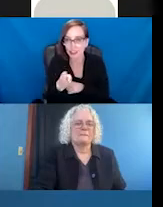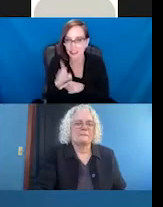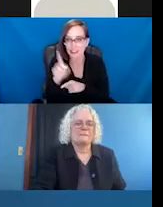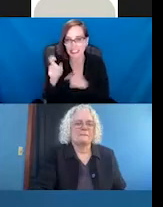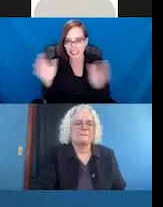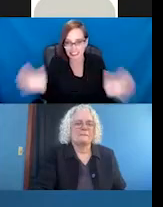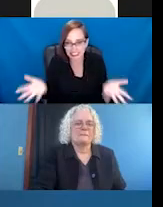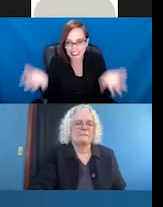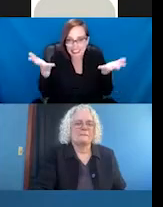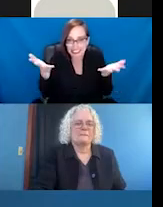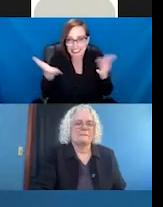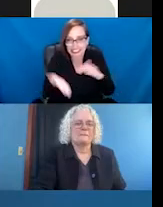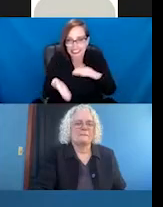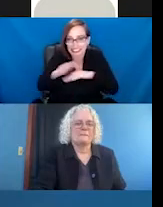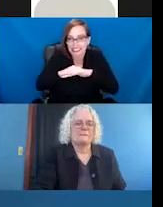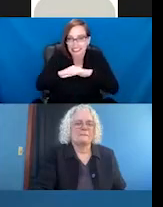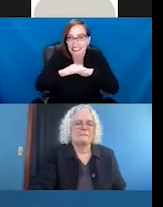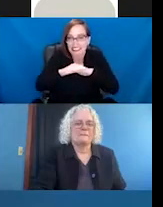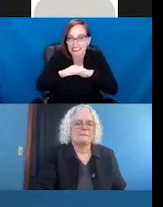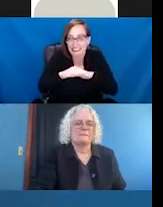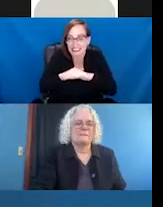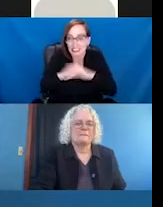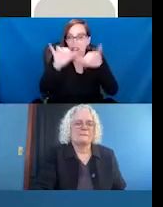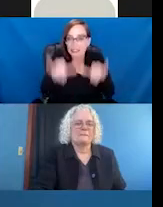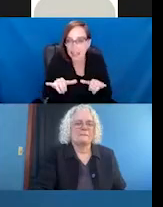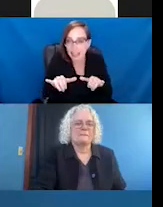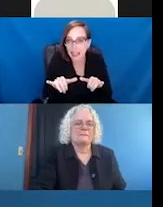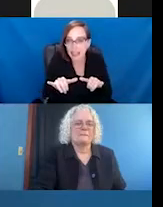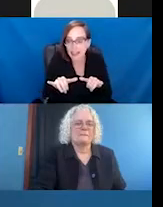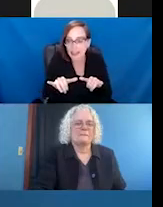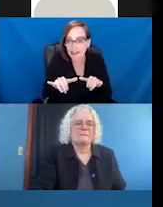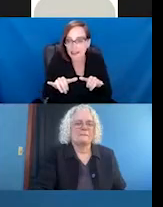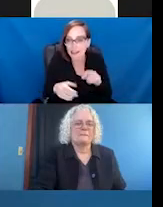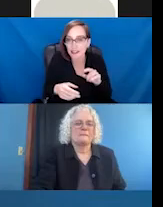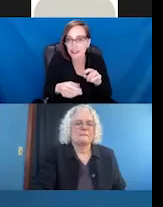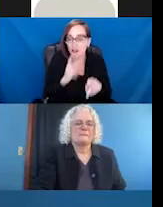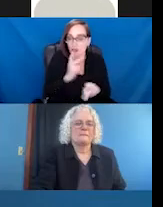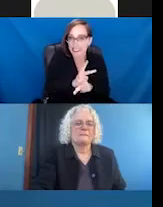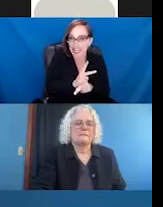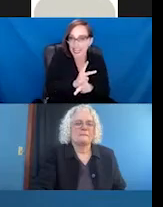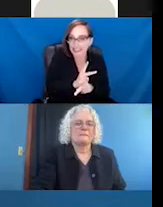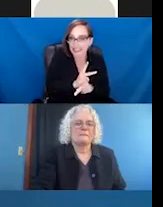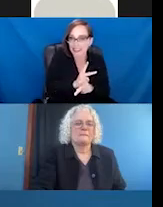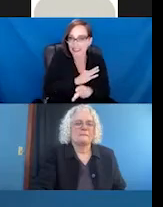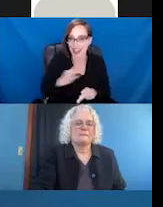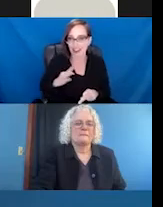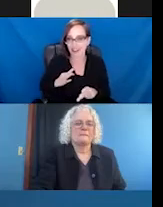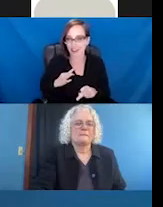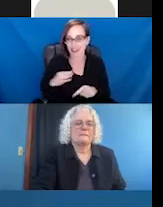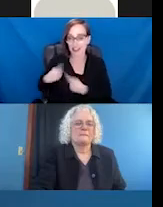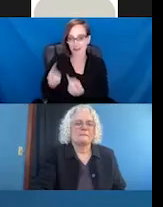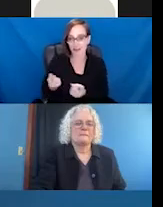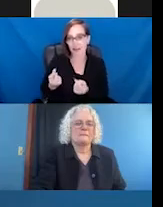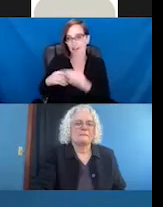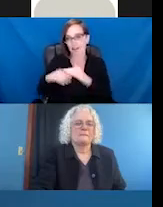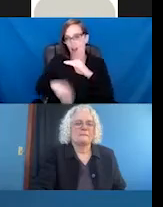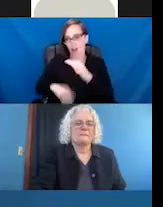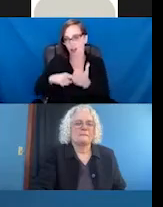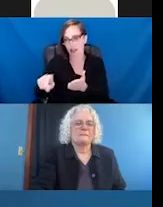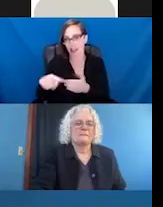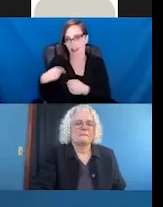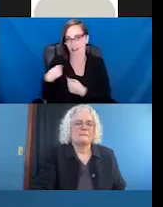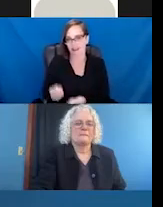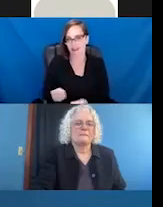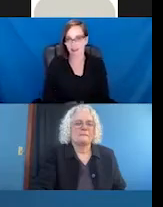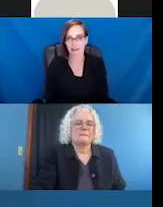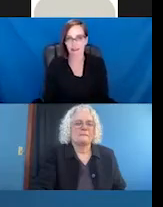some way of incentivizing people to stay in that industry that is really, really underpaid. And a lot of